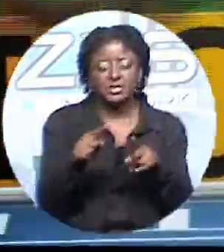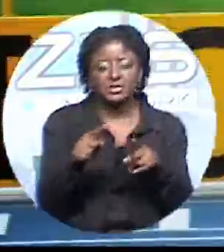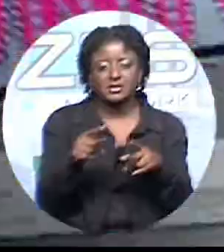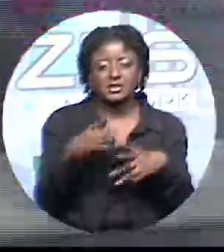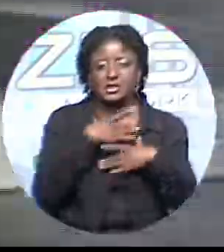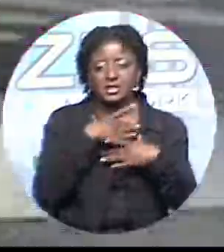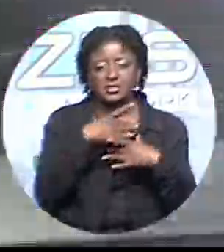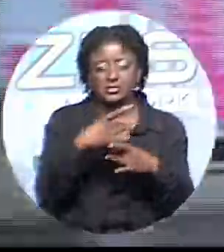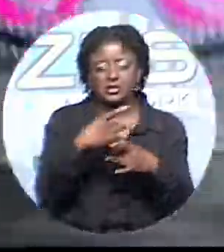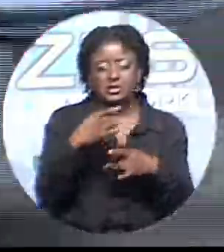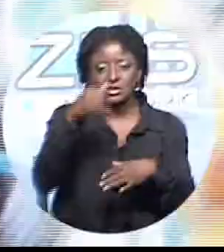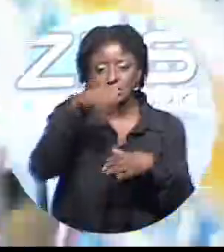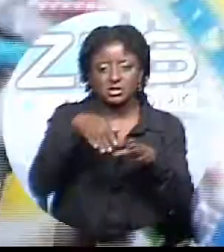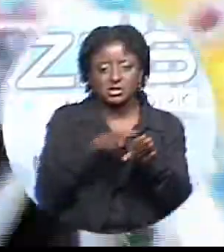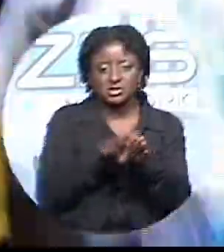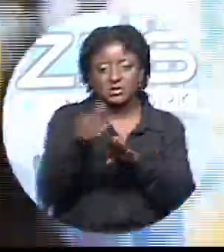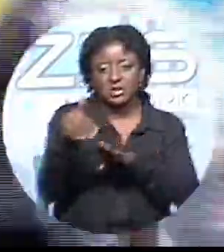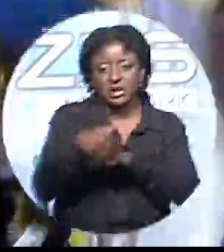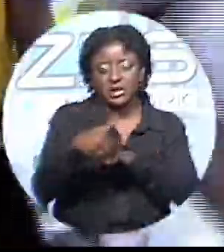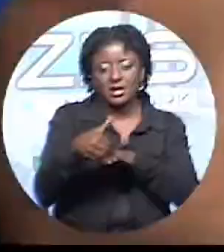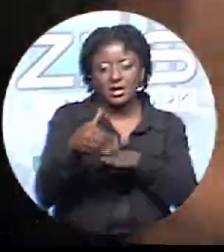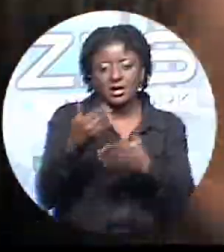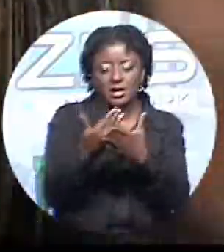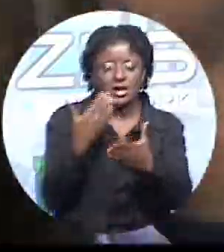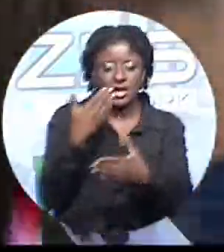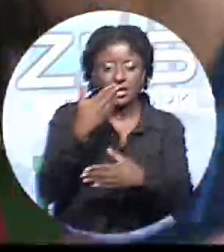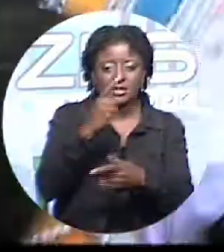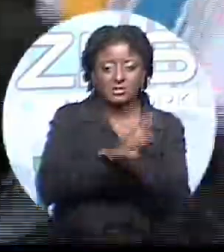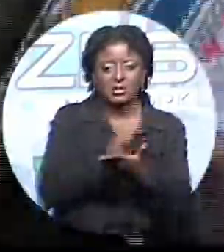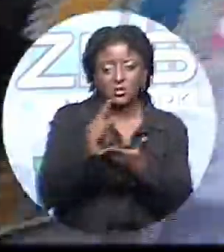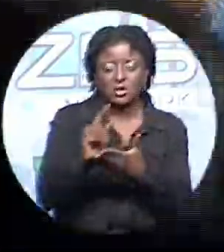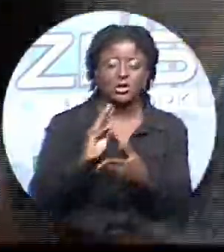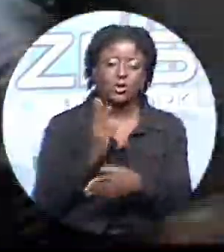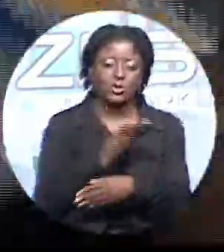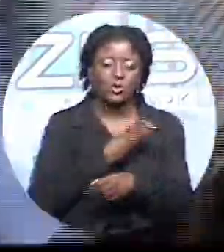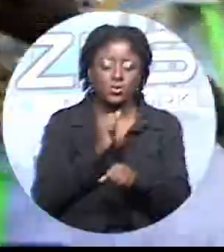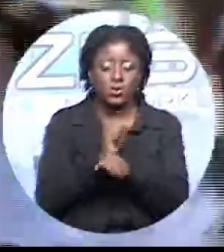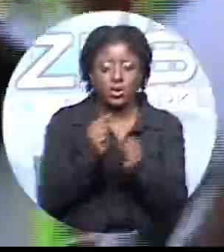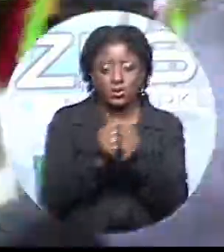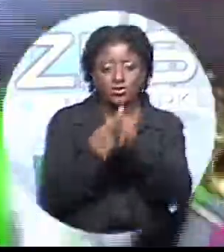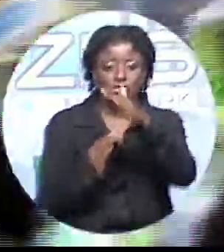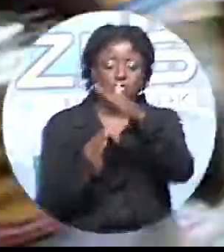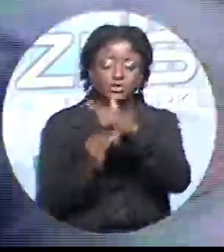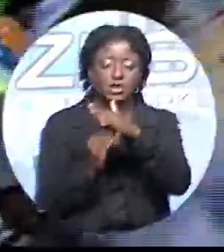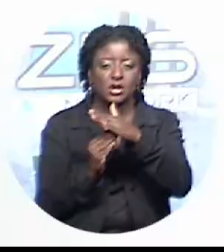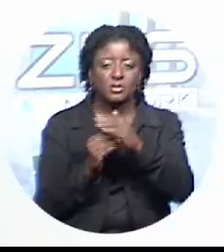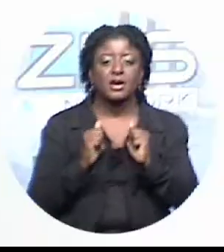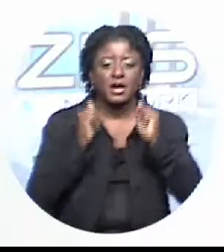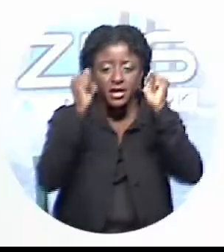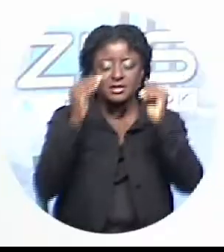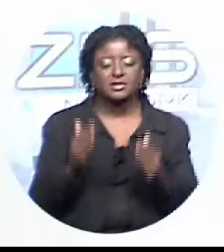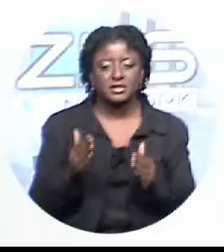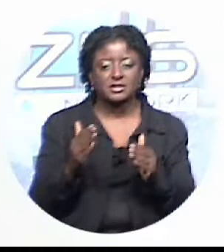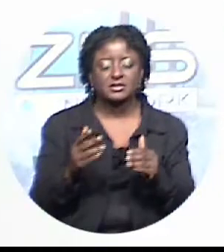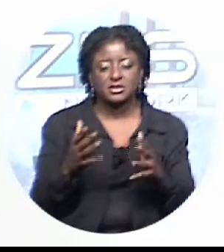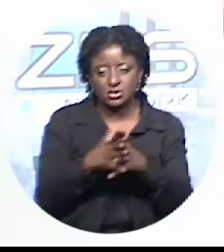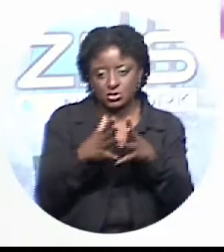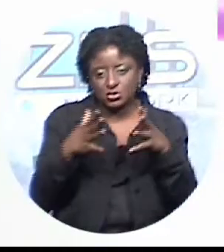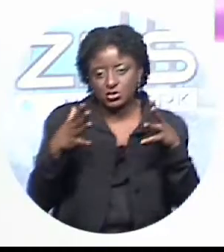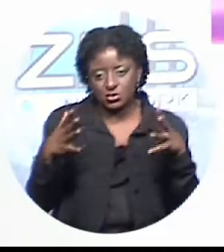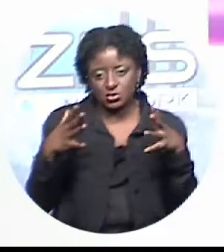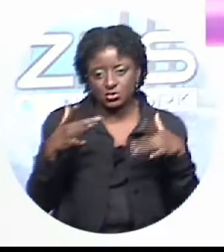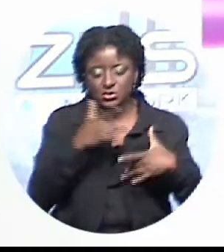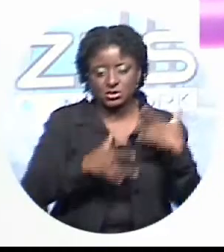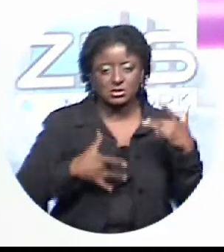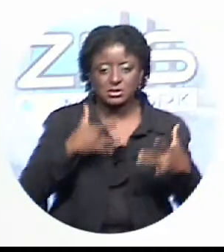last week, and we were working with top athletes for the Day in the Life program, and there's a huge excitement on